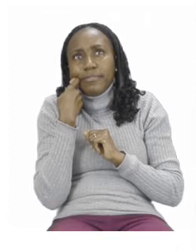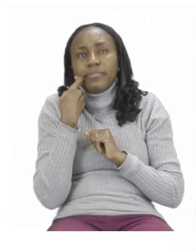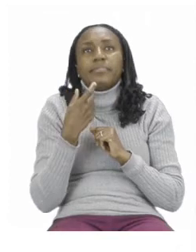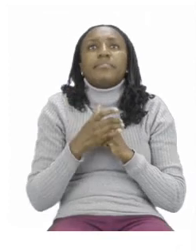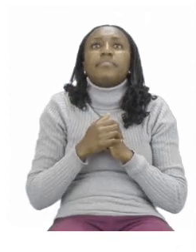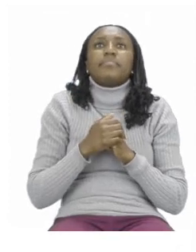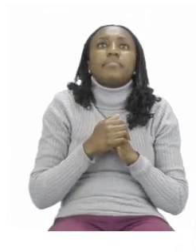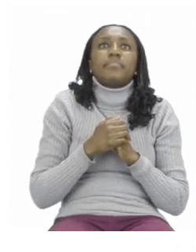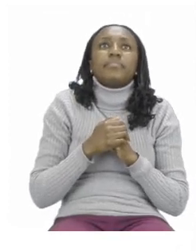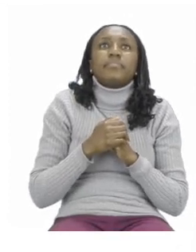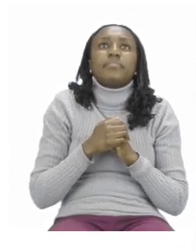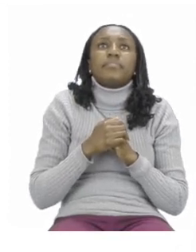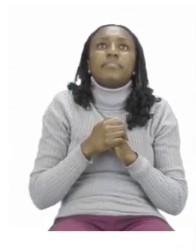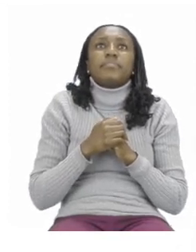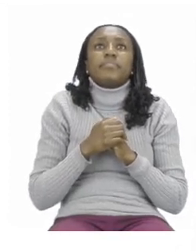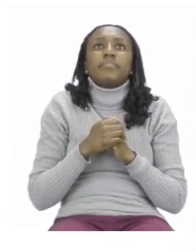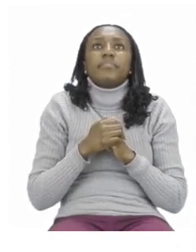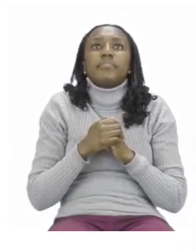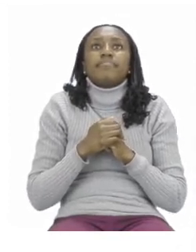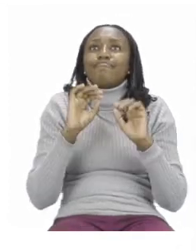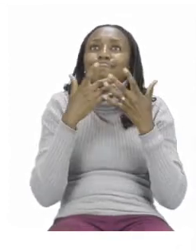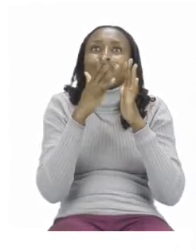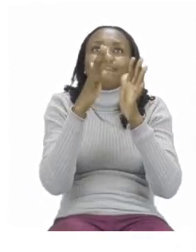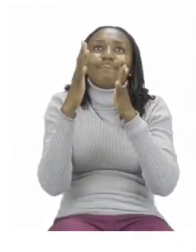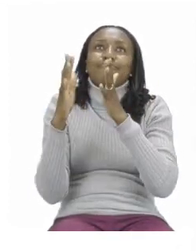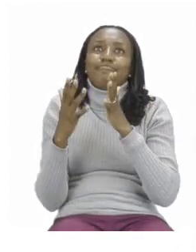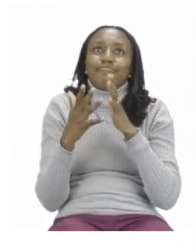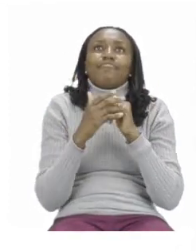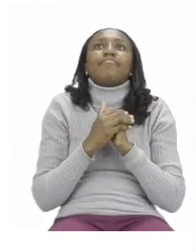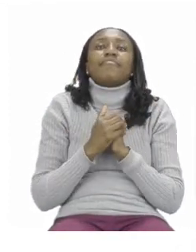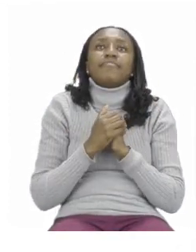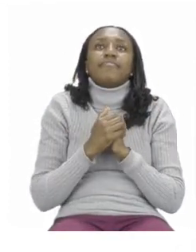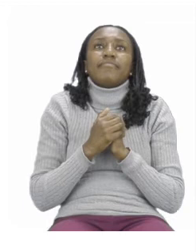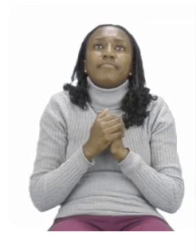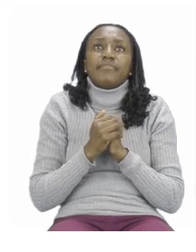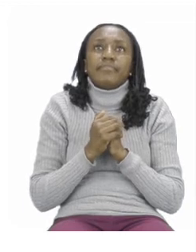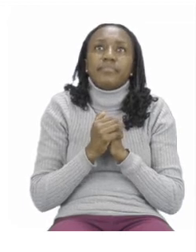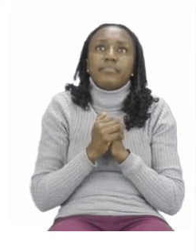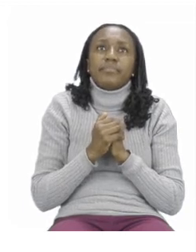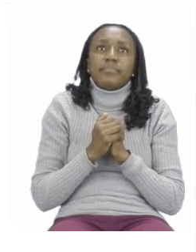fish. Well done, everyone. Good job. So these